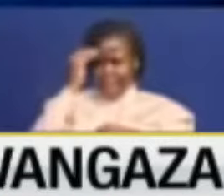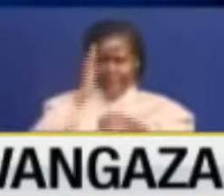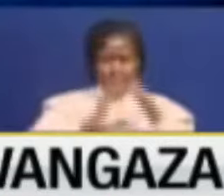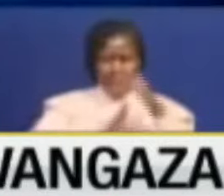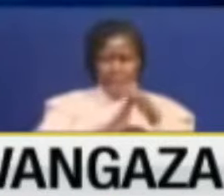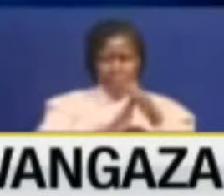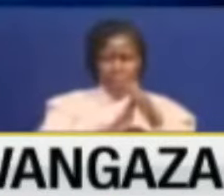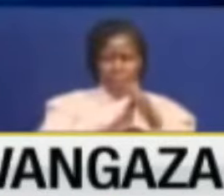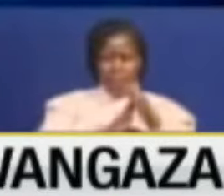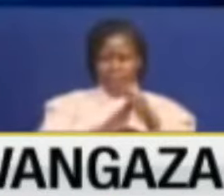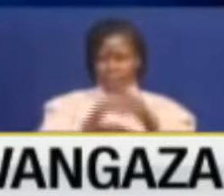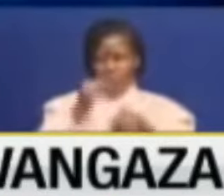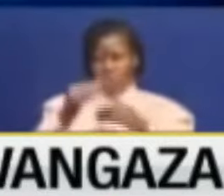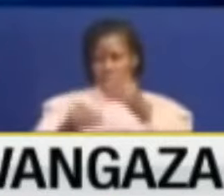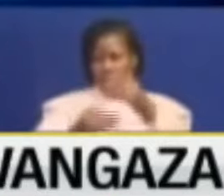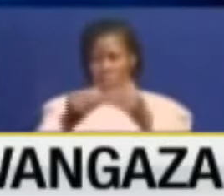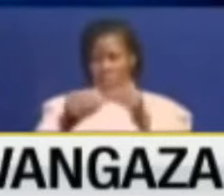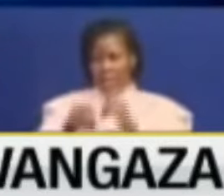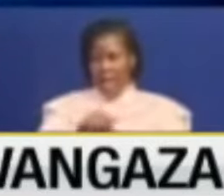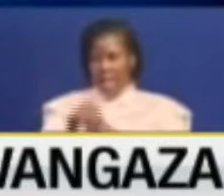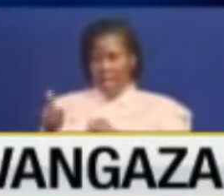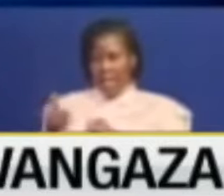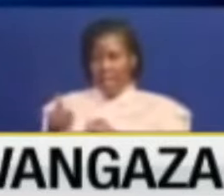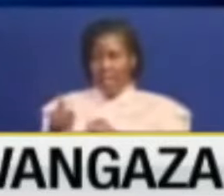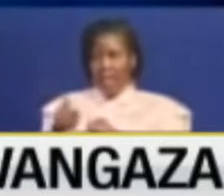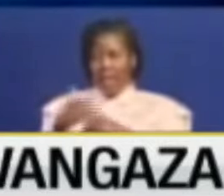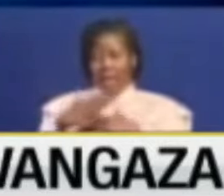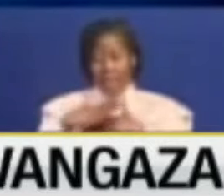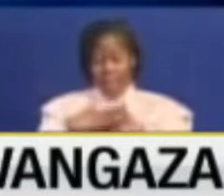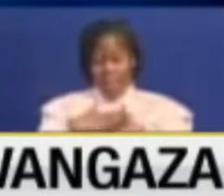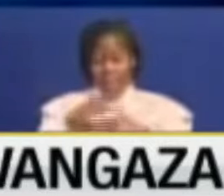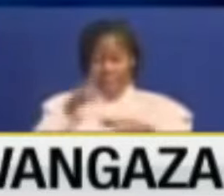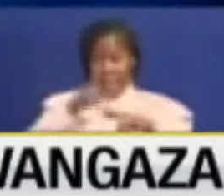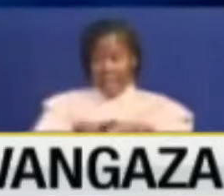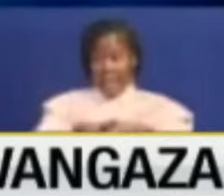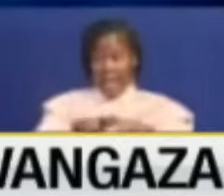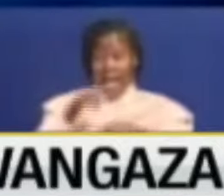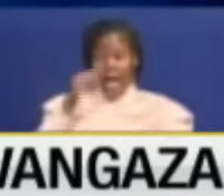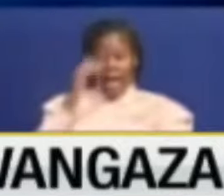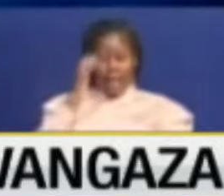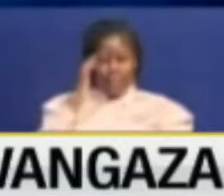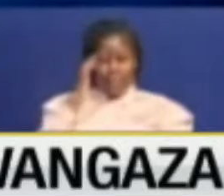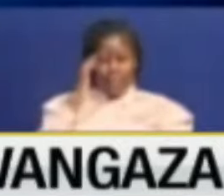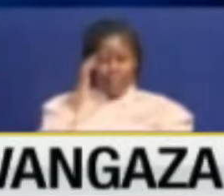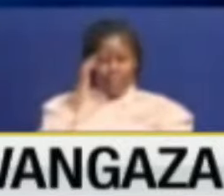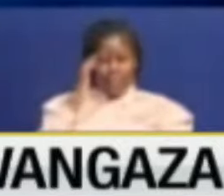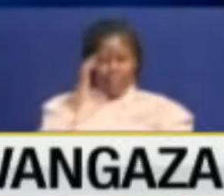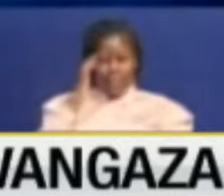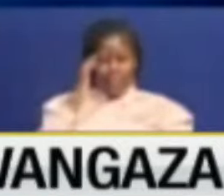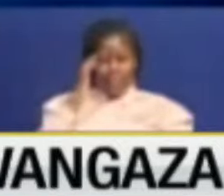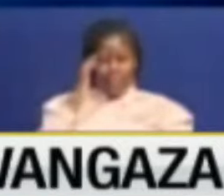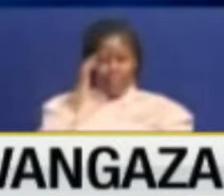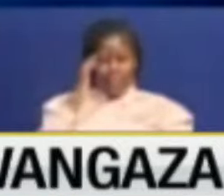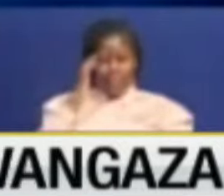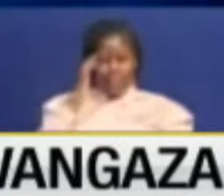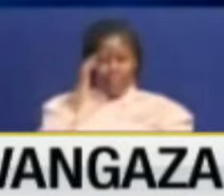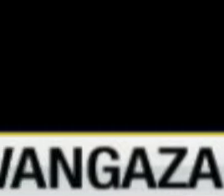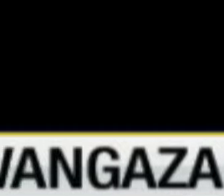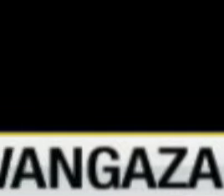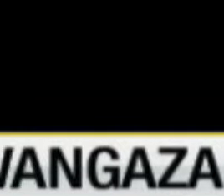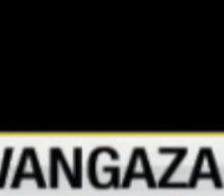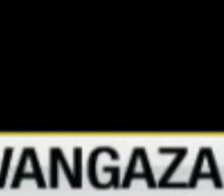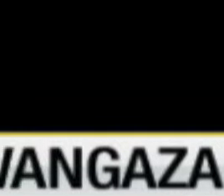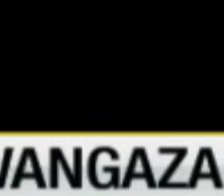bit. Before I cede ground to my learned friend, I thought Honorable said that I...